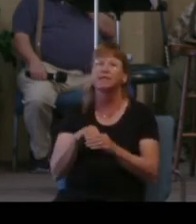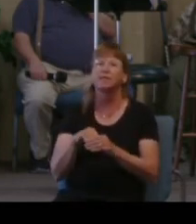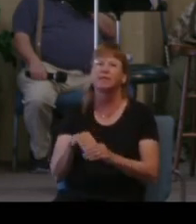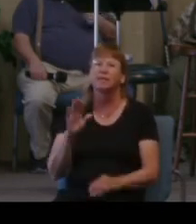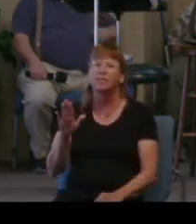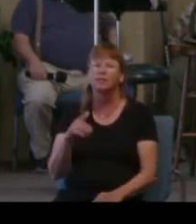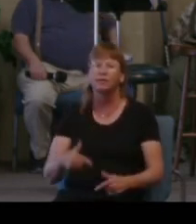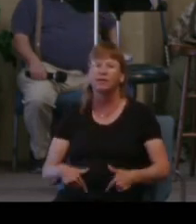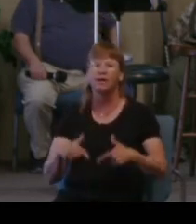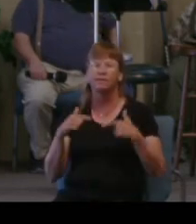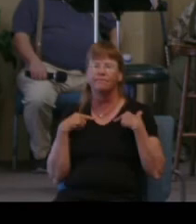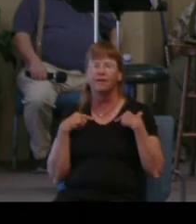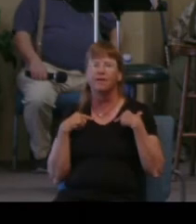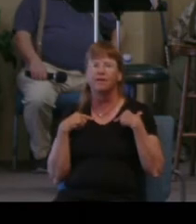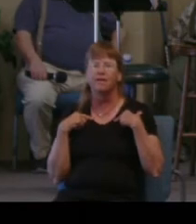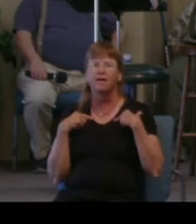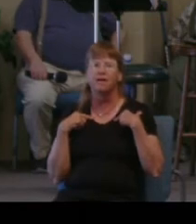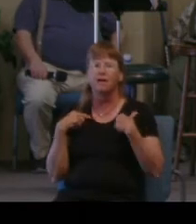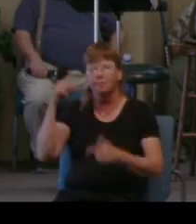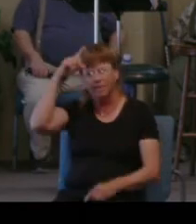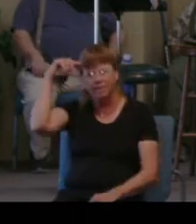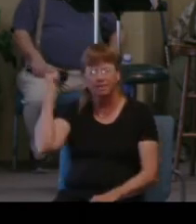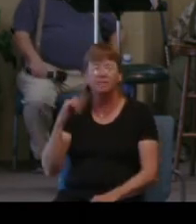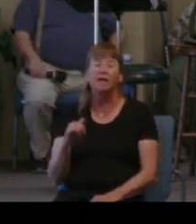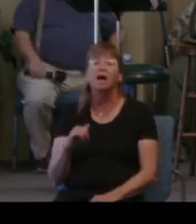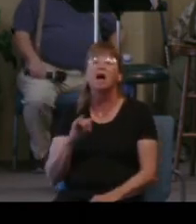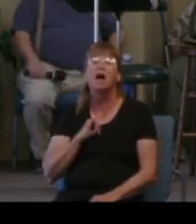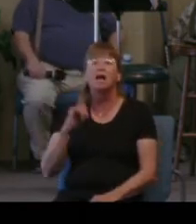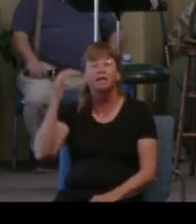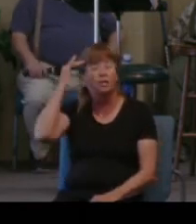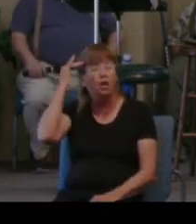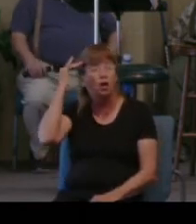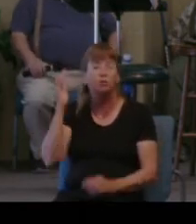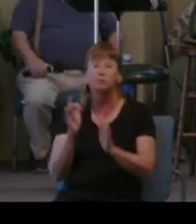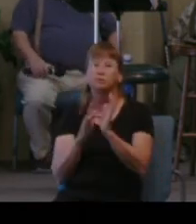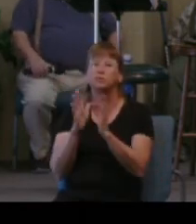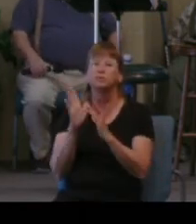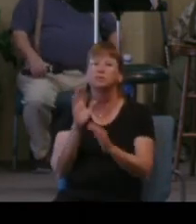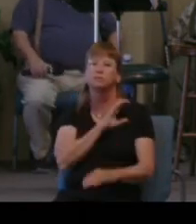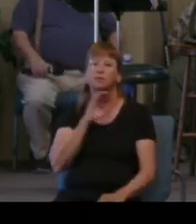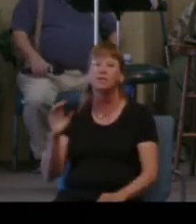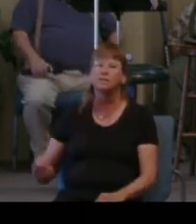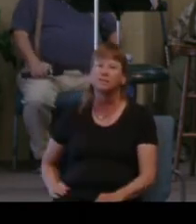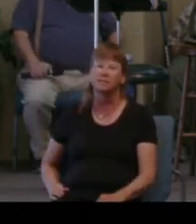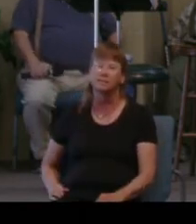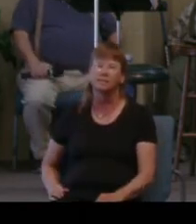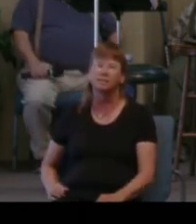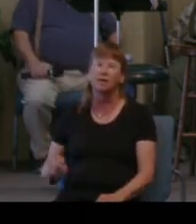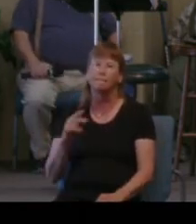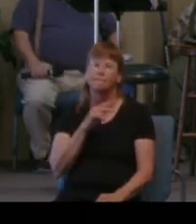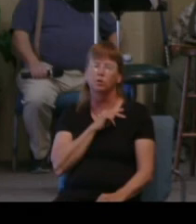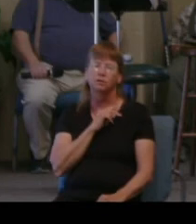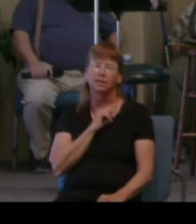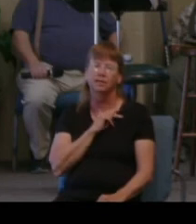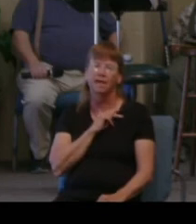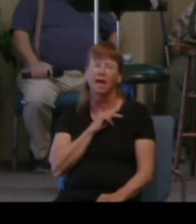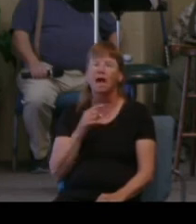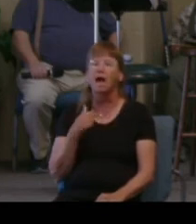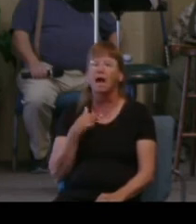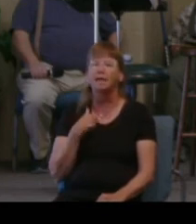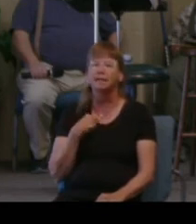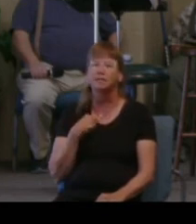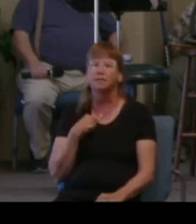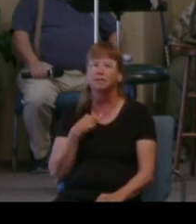campus says I should be a Christian. It's because I know Jesus Christ and I've received him personally, and I get to go out and carry those things